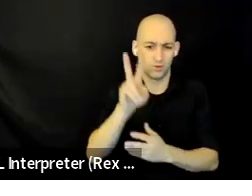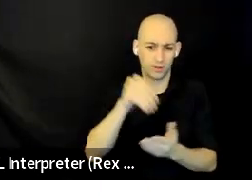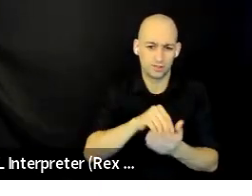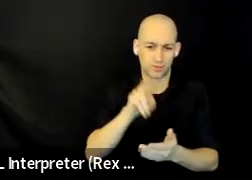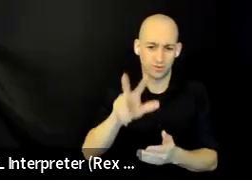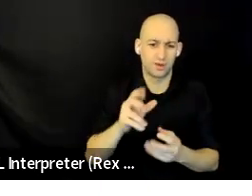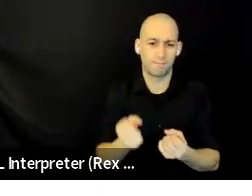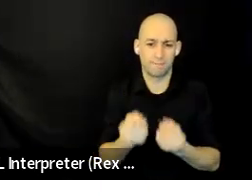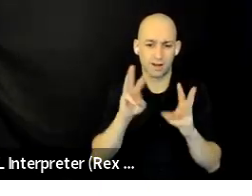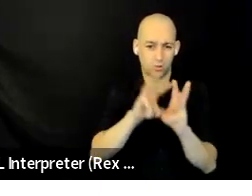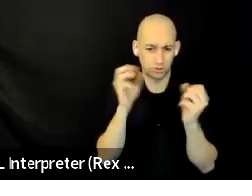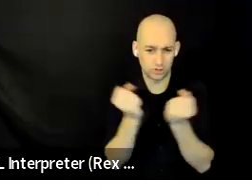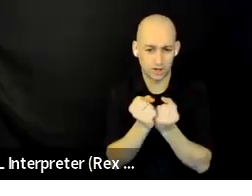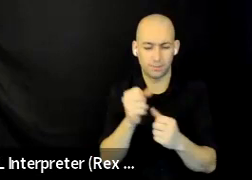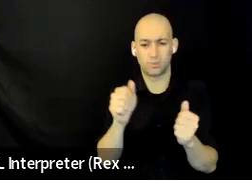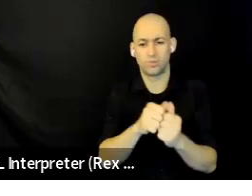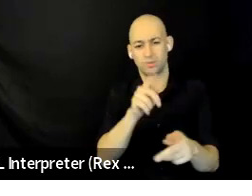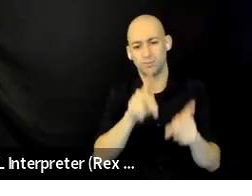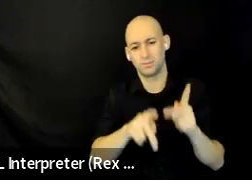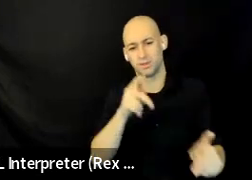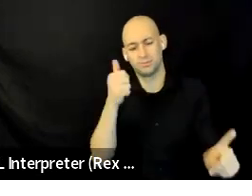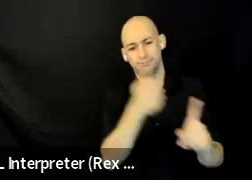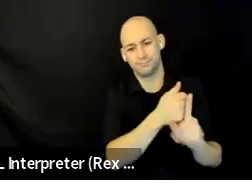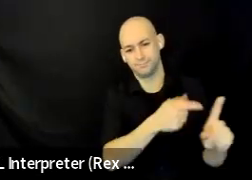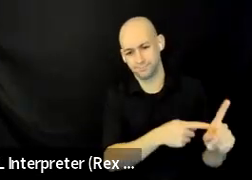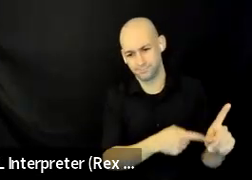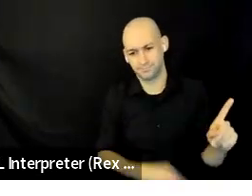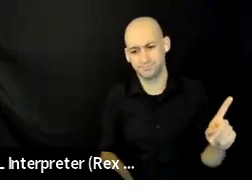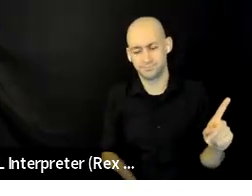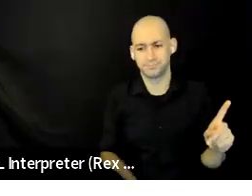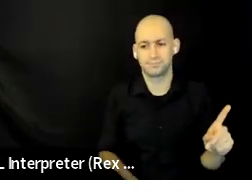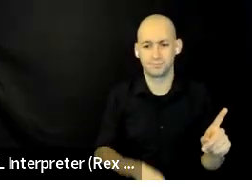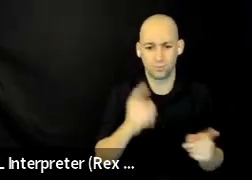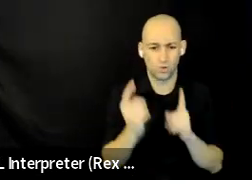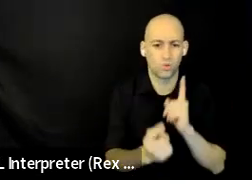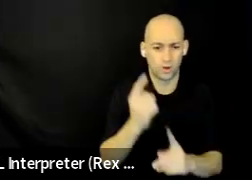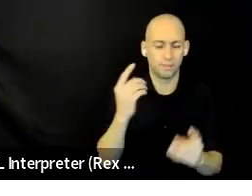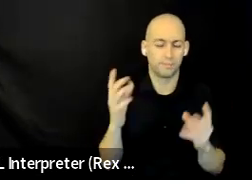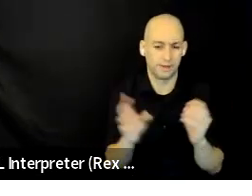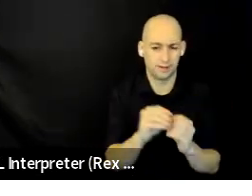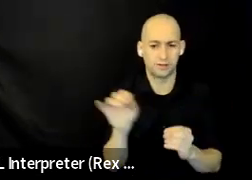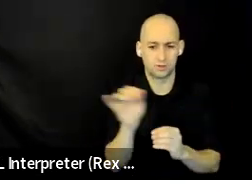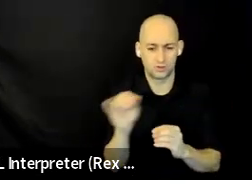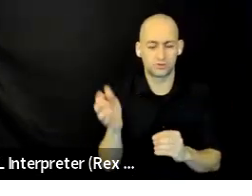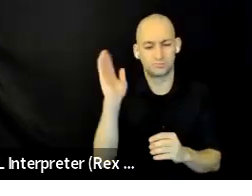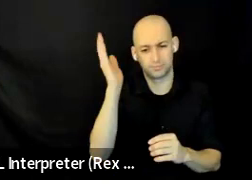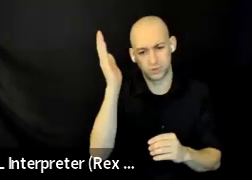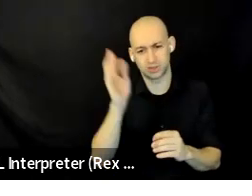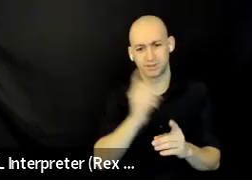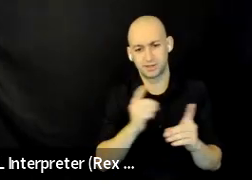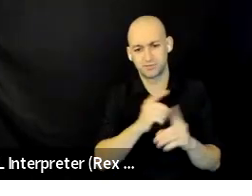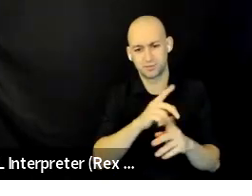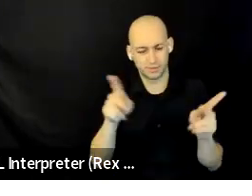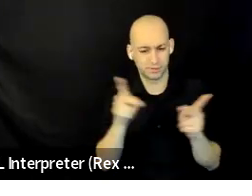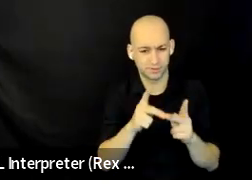and meetings with stakeholders related to the PID guidance and the metrics. And we also held one-on-one meetings and presented at various external groups.